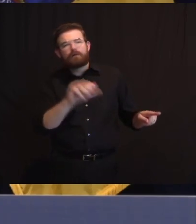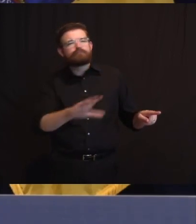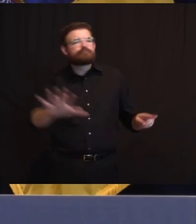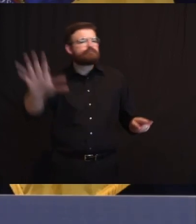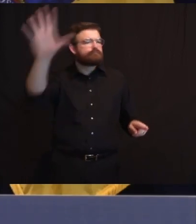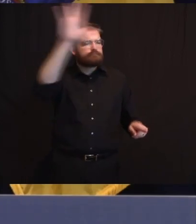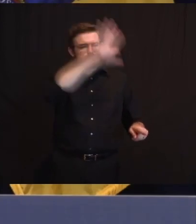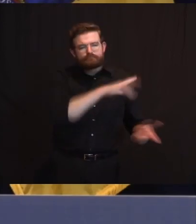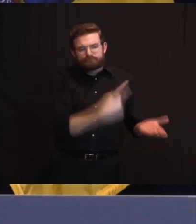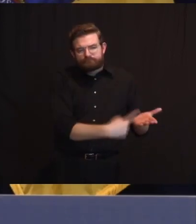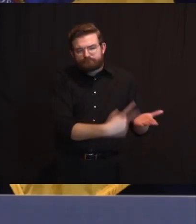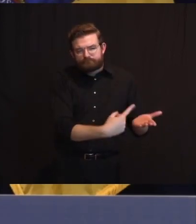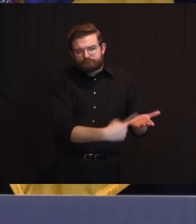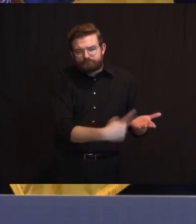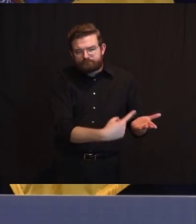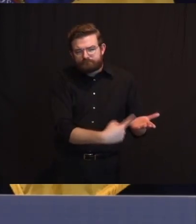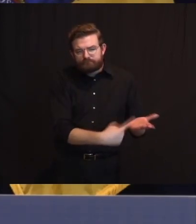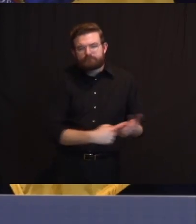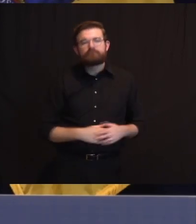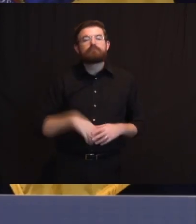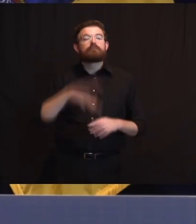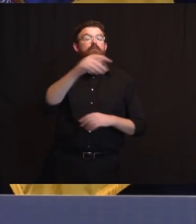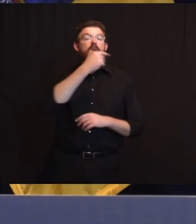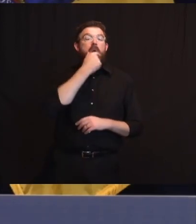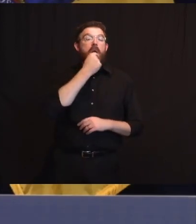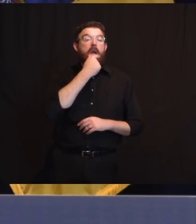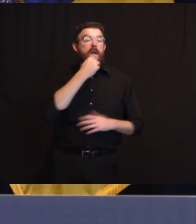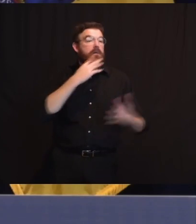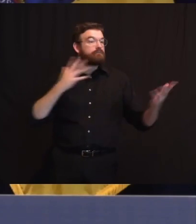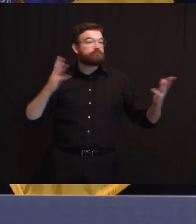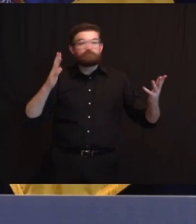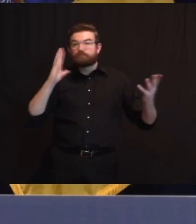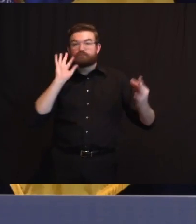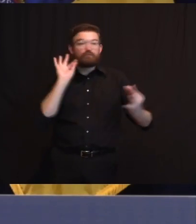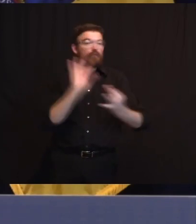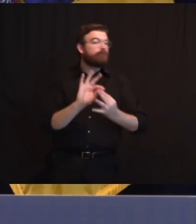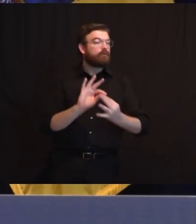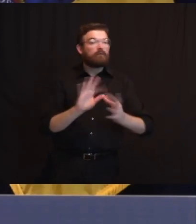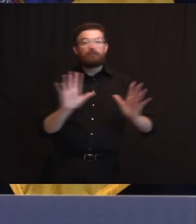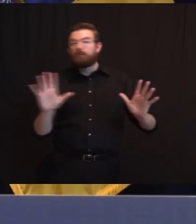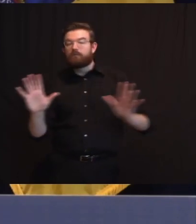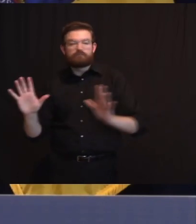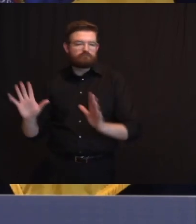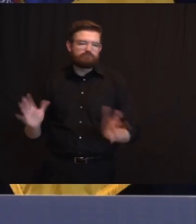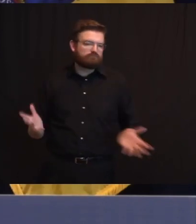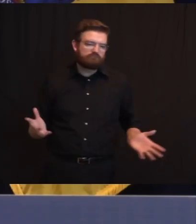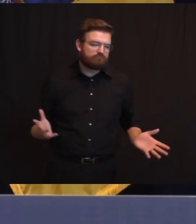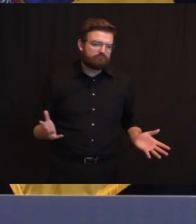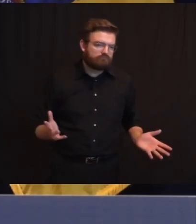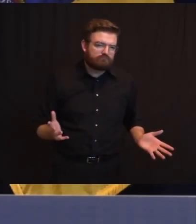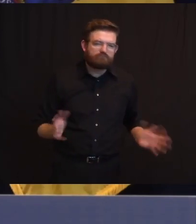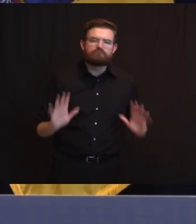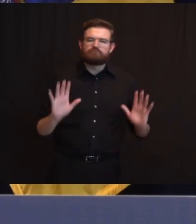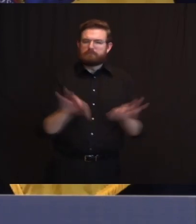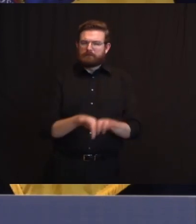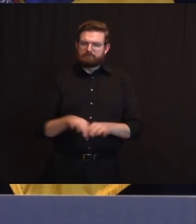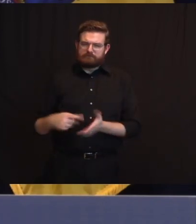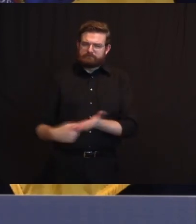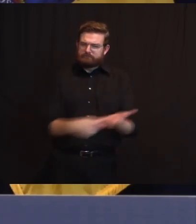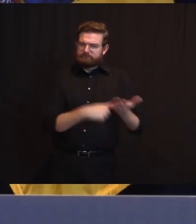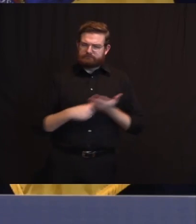There's a lot of really good, earnest effort being put into this, and will continue to be that way. So